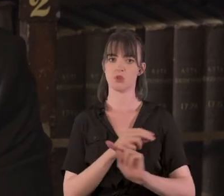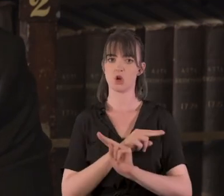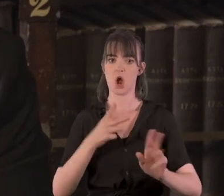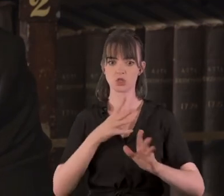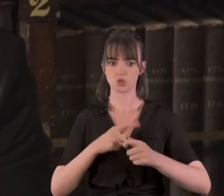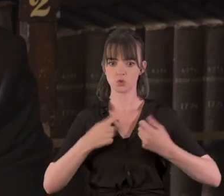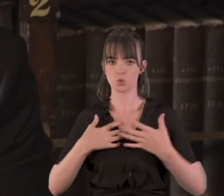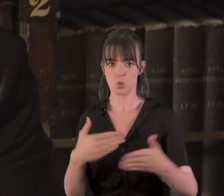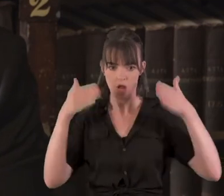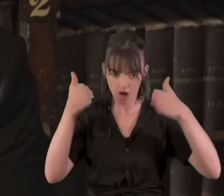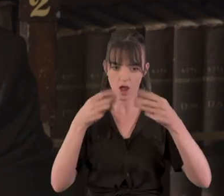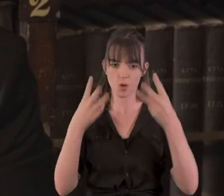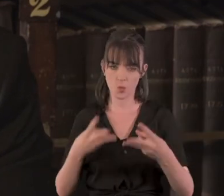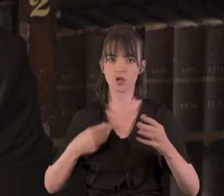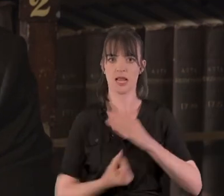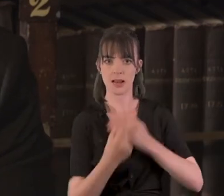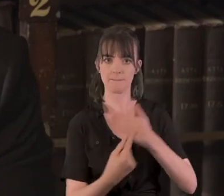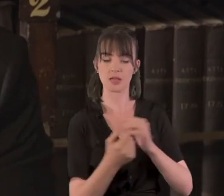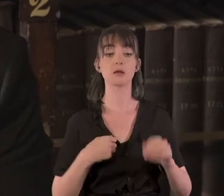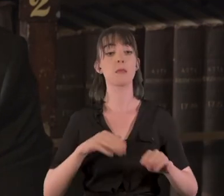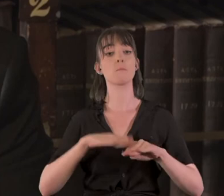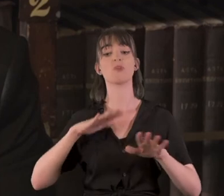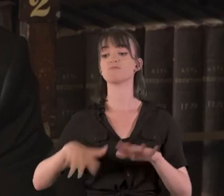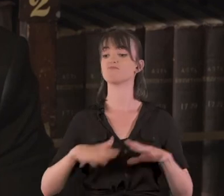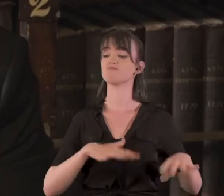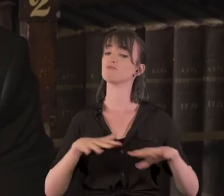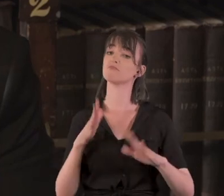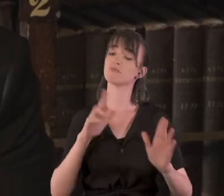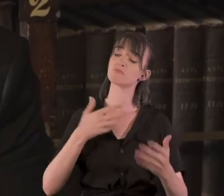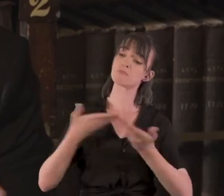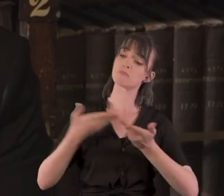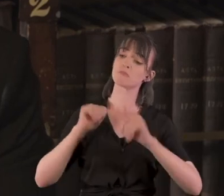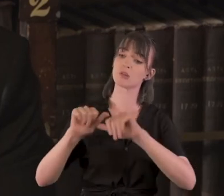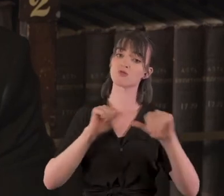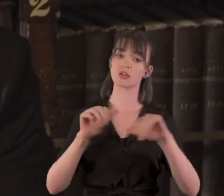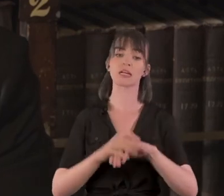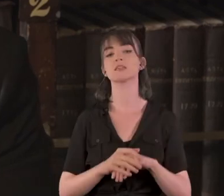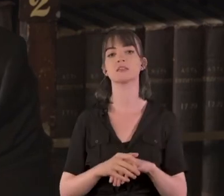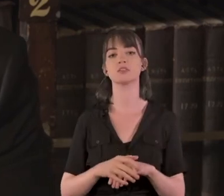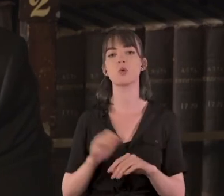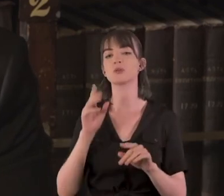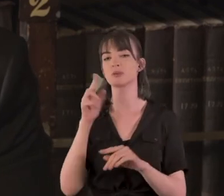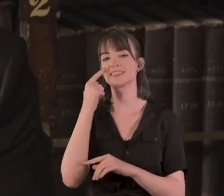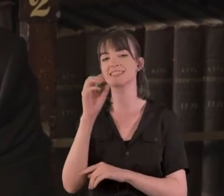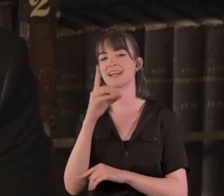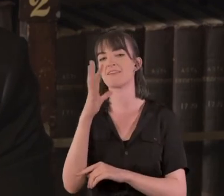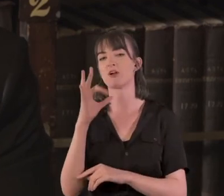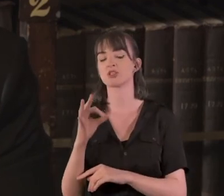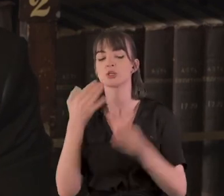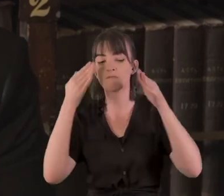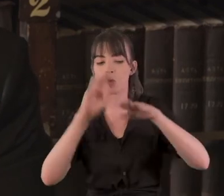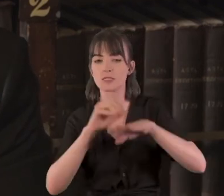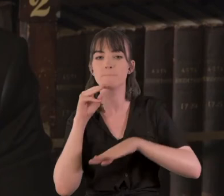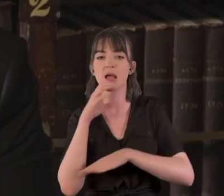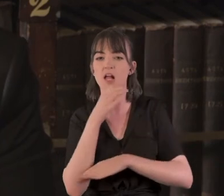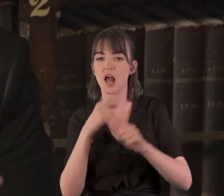hives off the delegation and deals with... tends to hive off Collins and Griffith from the rest of the delegation, and then even